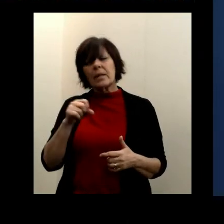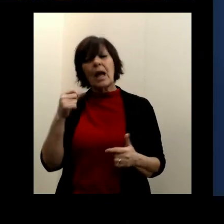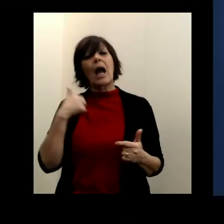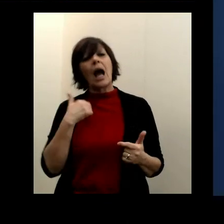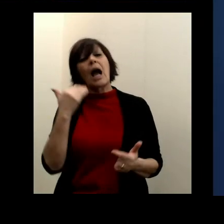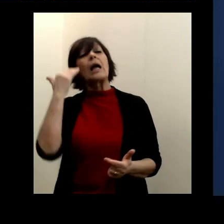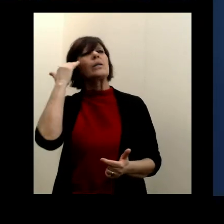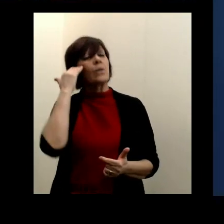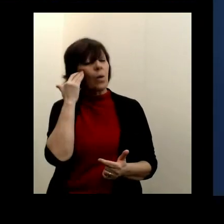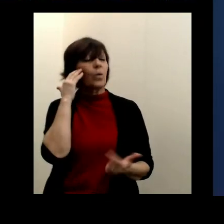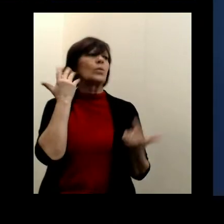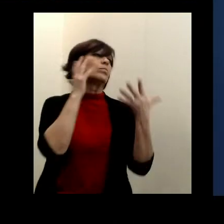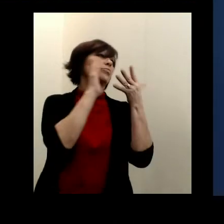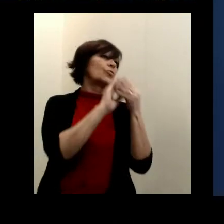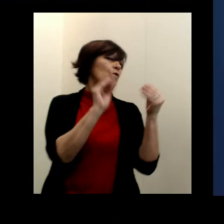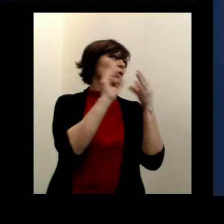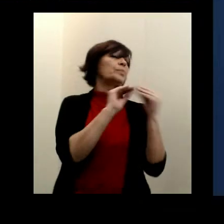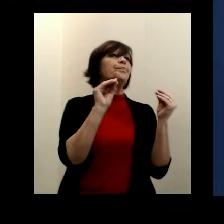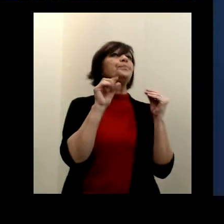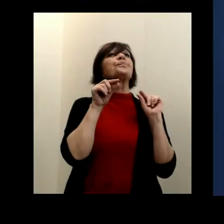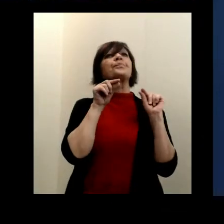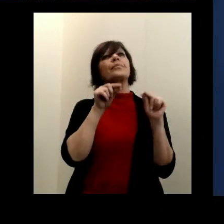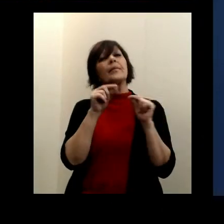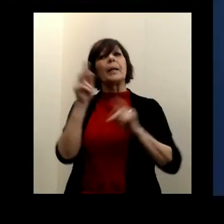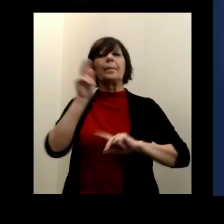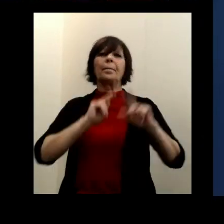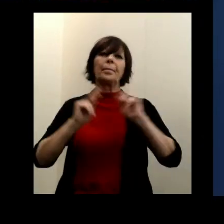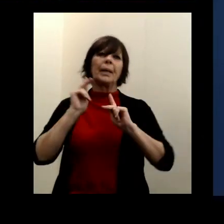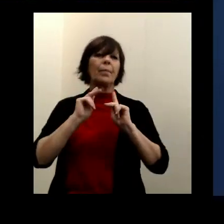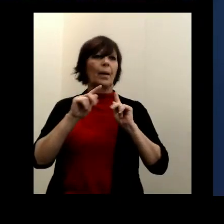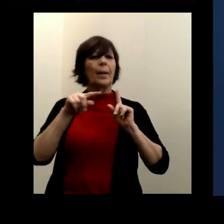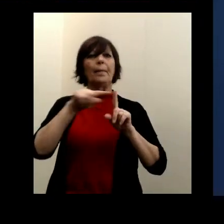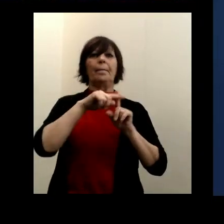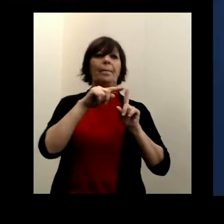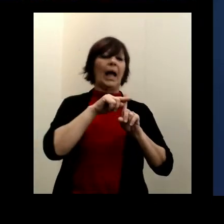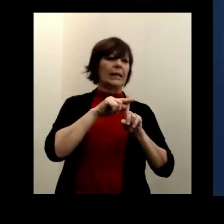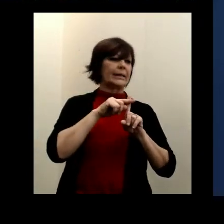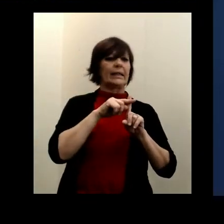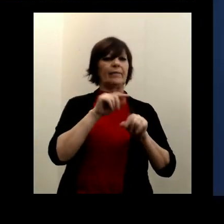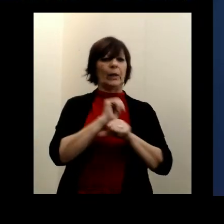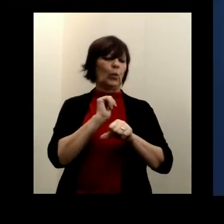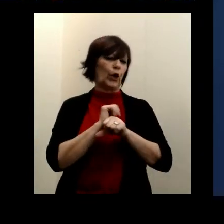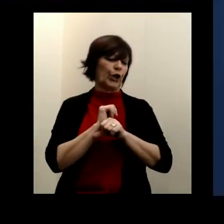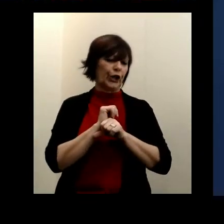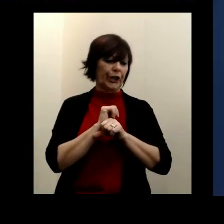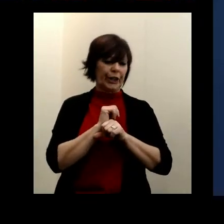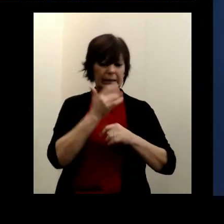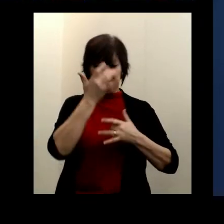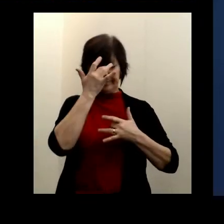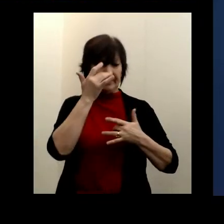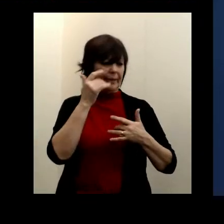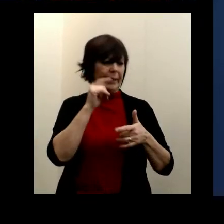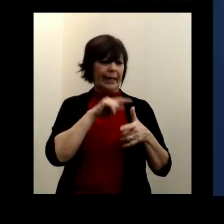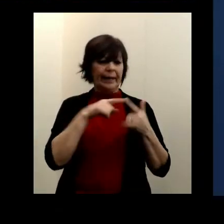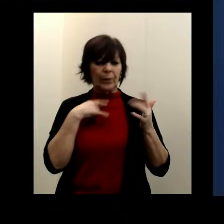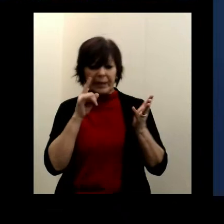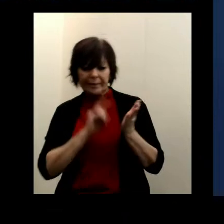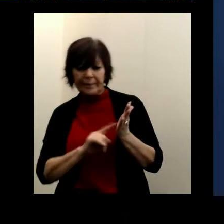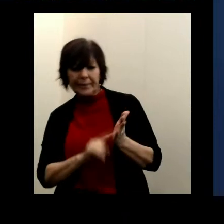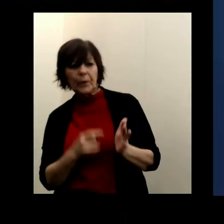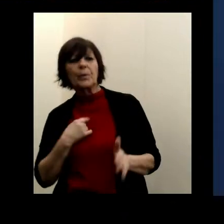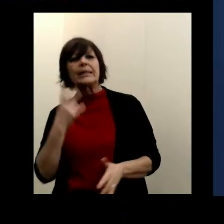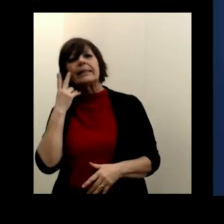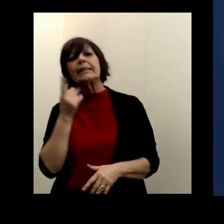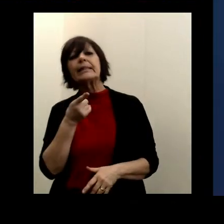know of anecdotally where there have been people that are positive in a workplace, and when we do the investigations, we see